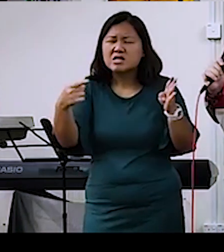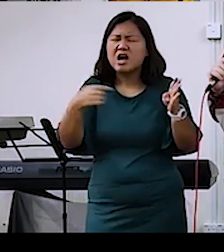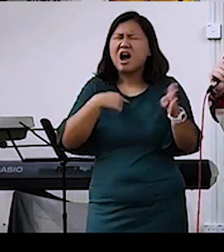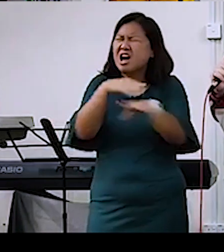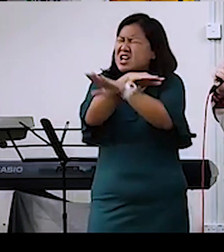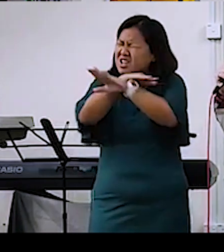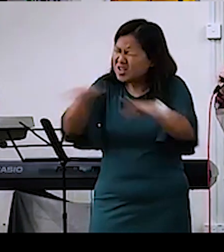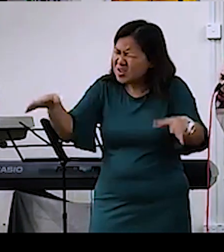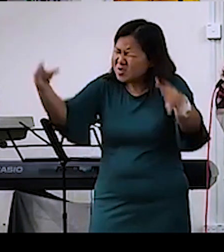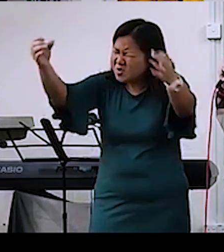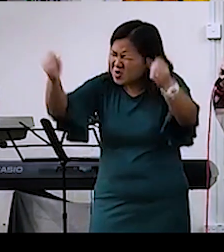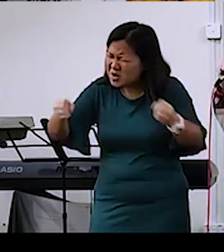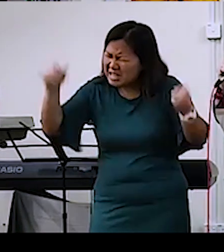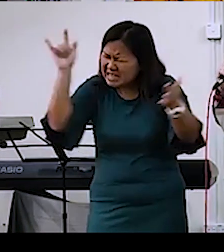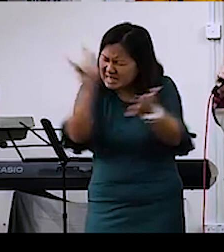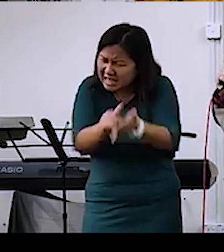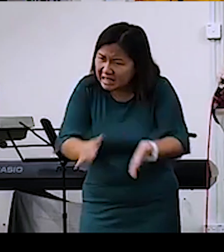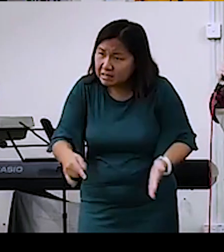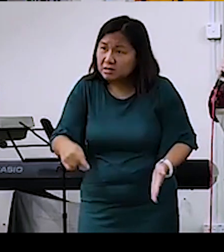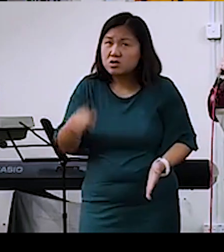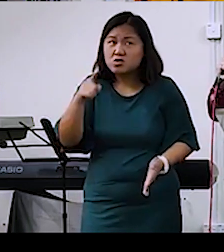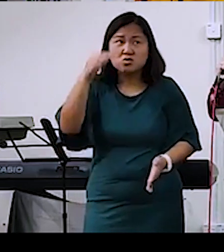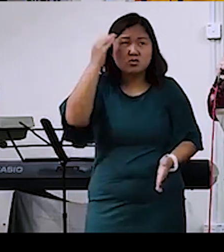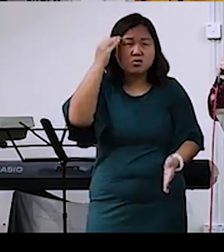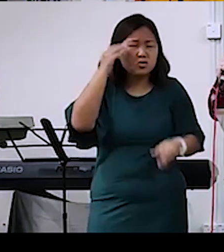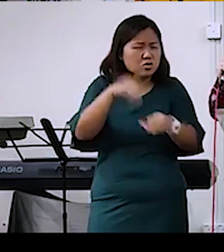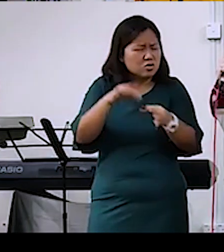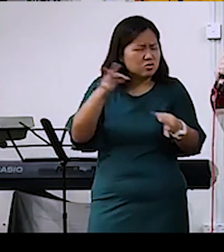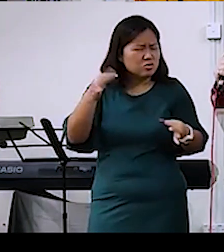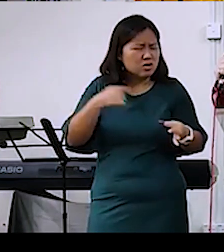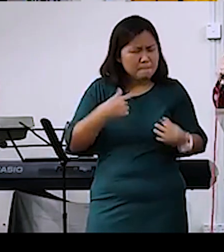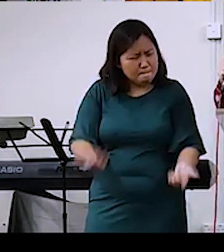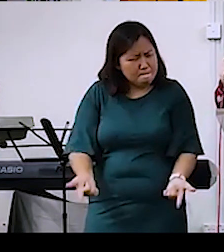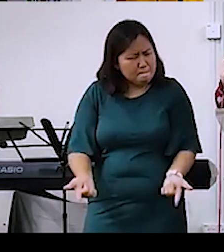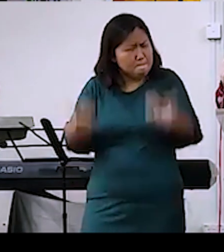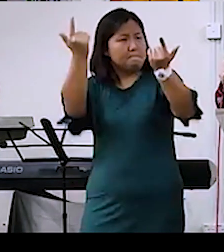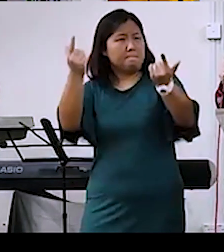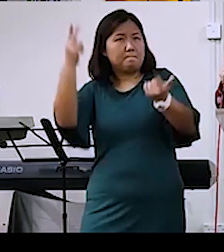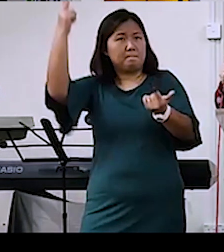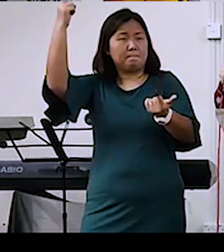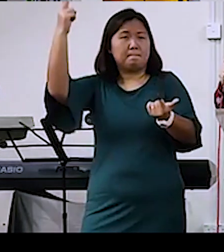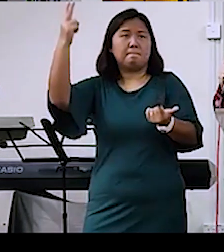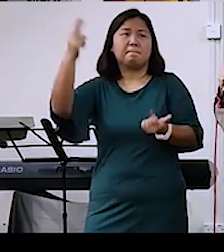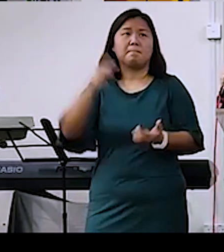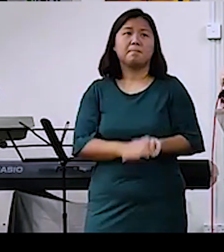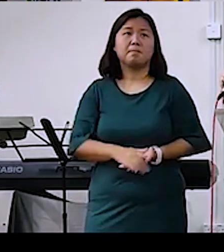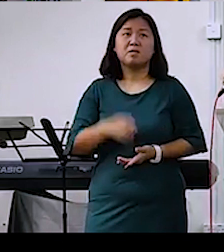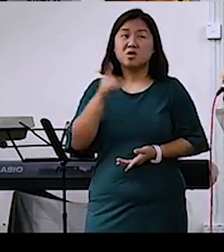free. You know in your spirit, whoo, I've been lifted up. I've been lifted up. You